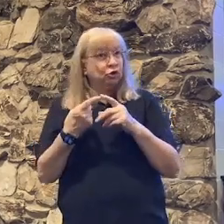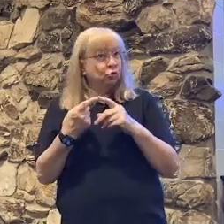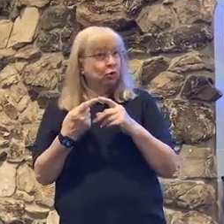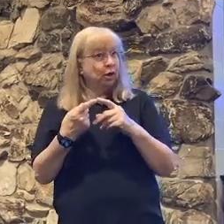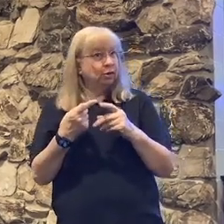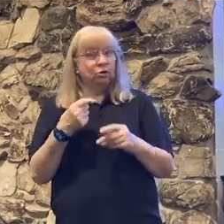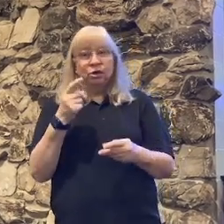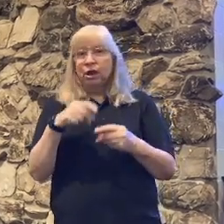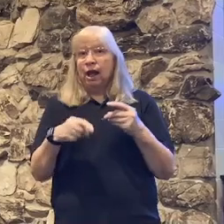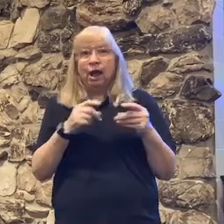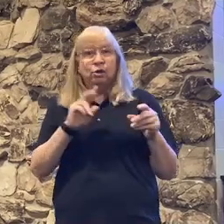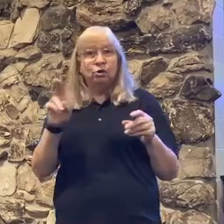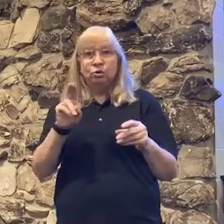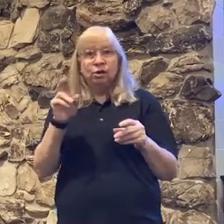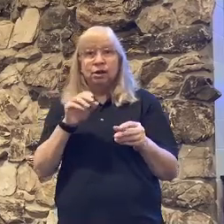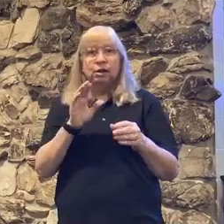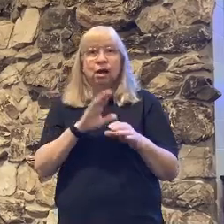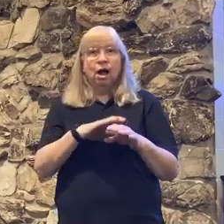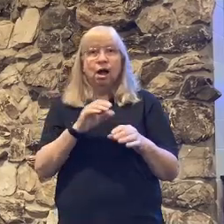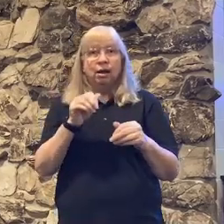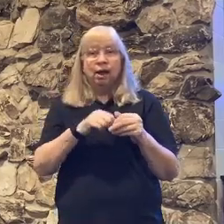can't use this one on everyone, okay?